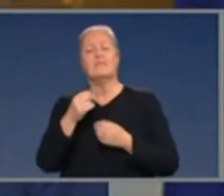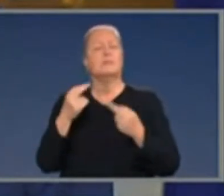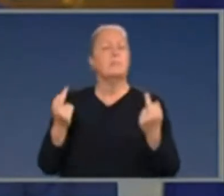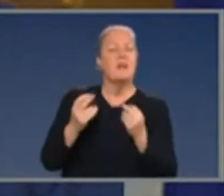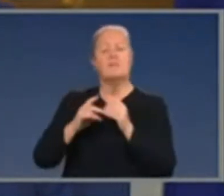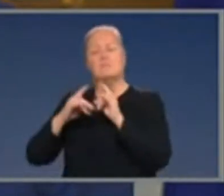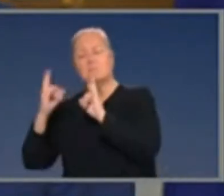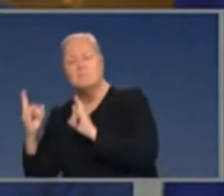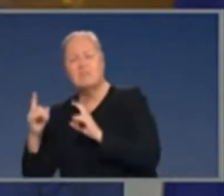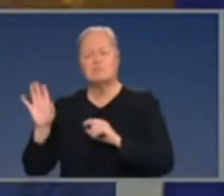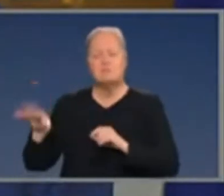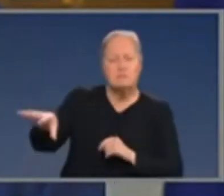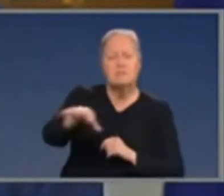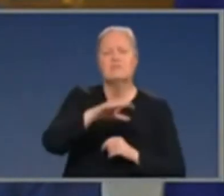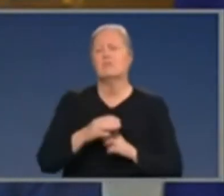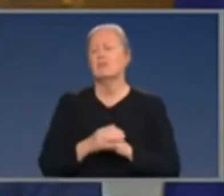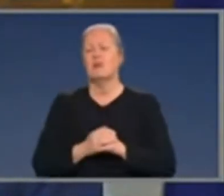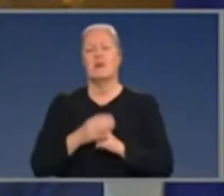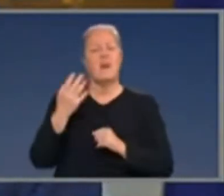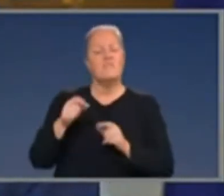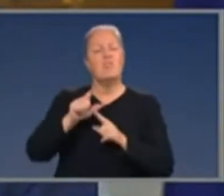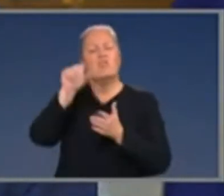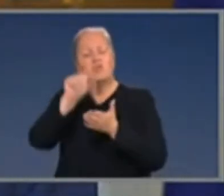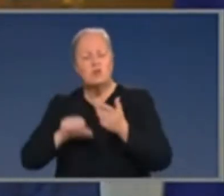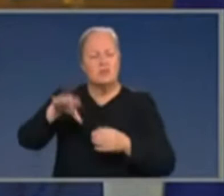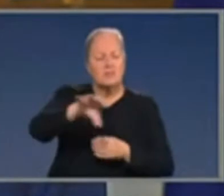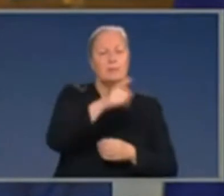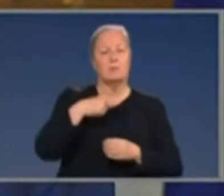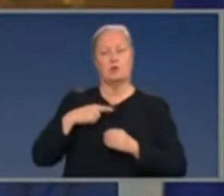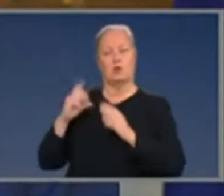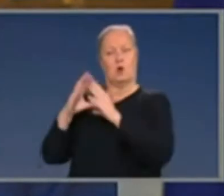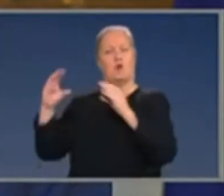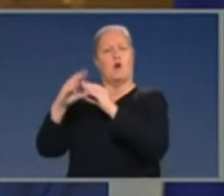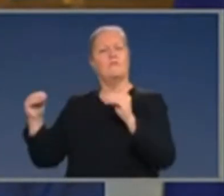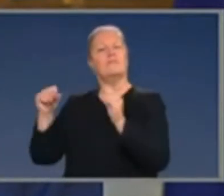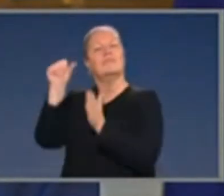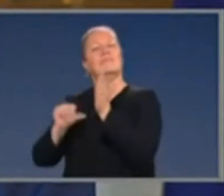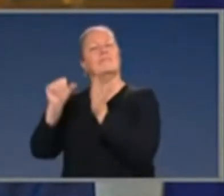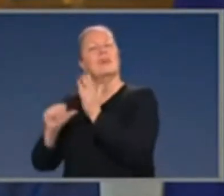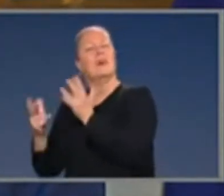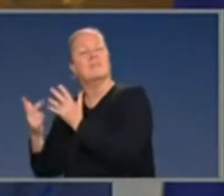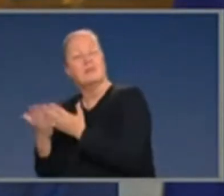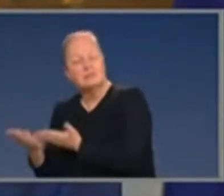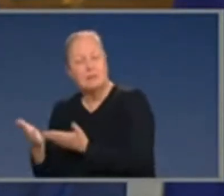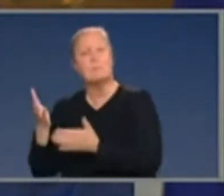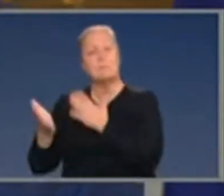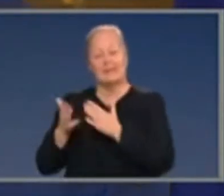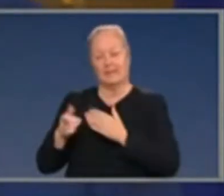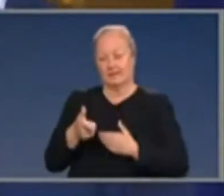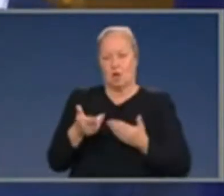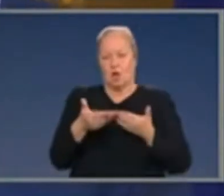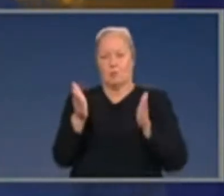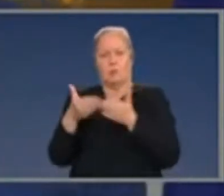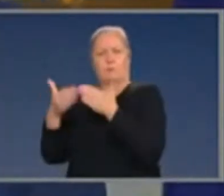closed operating theatres with the elective surgery cancellation, and freed up their workforce to go out and support